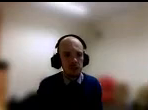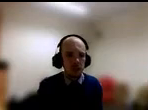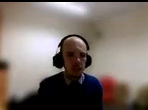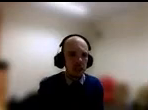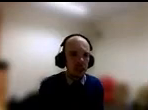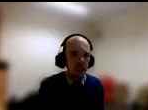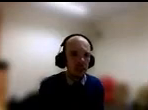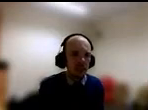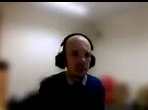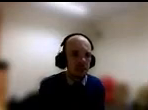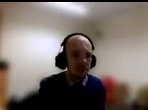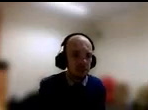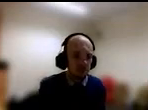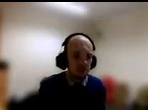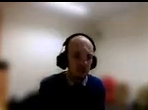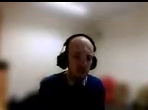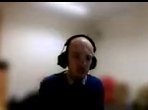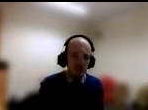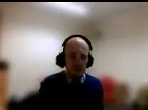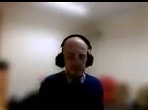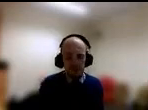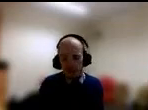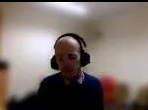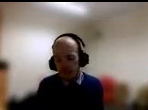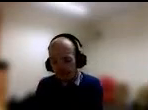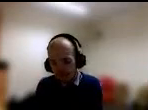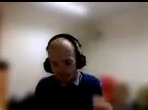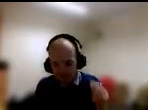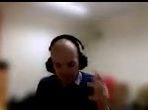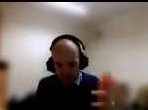ourselves. Amen. Okay, that's